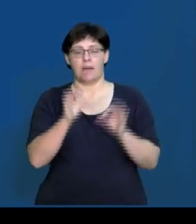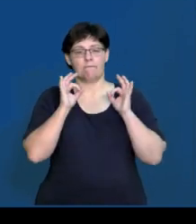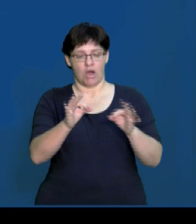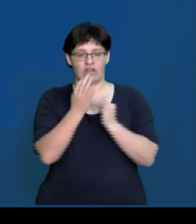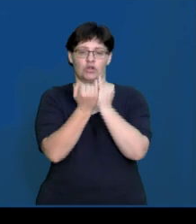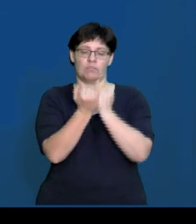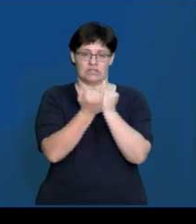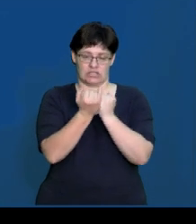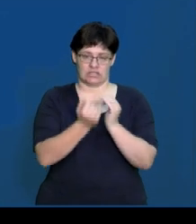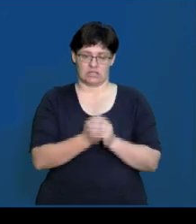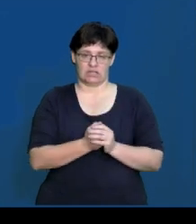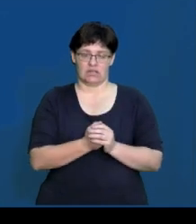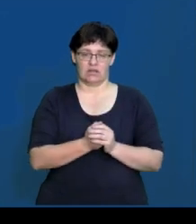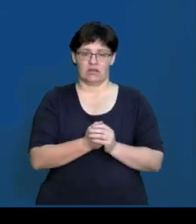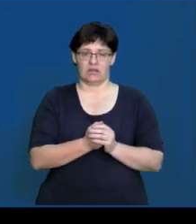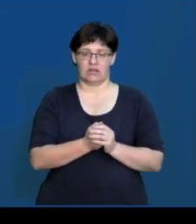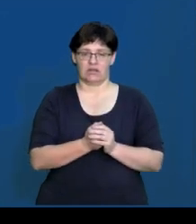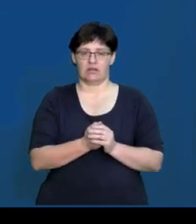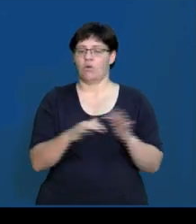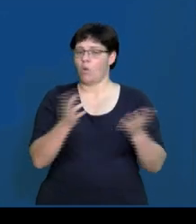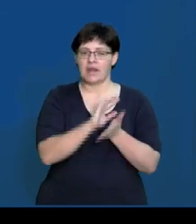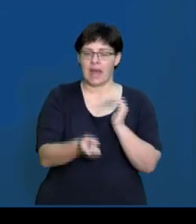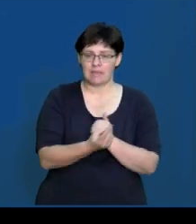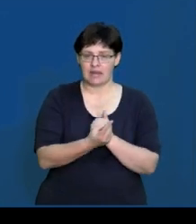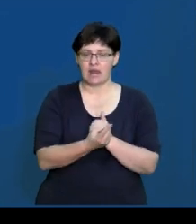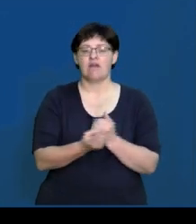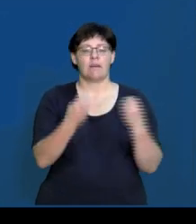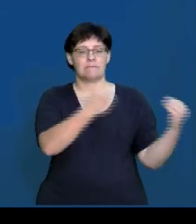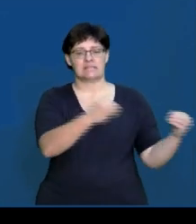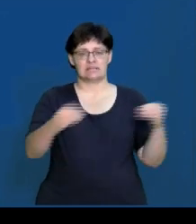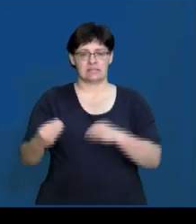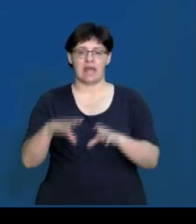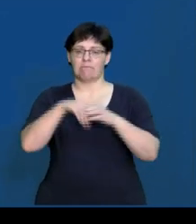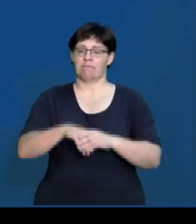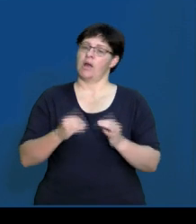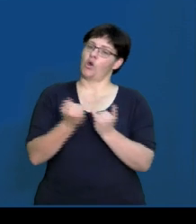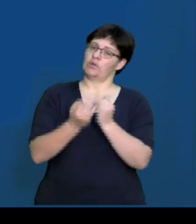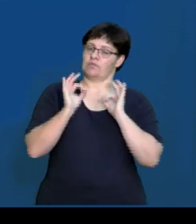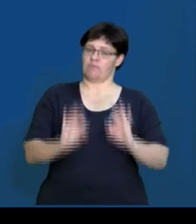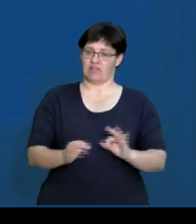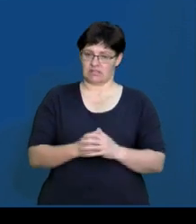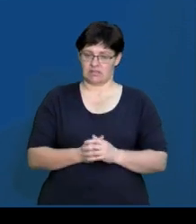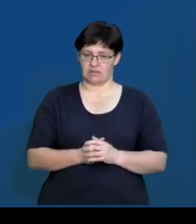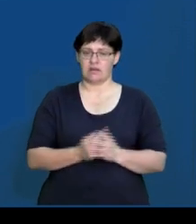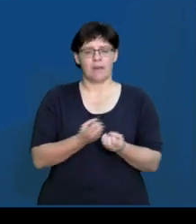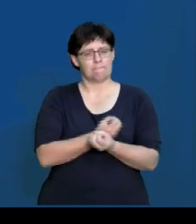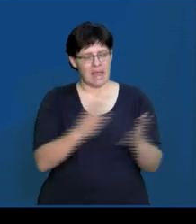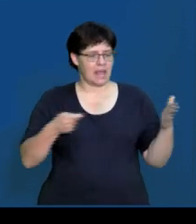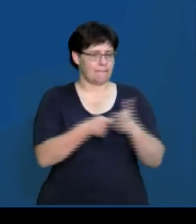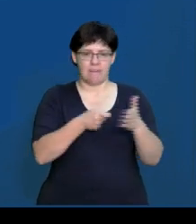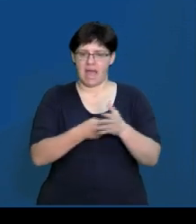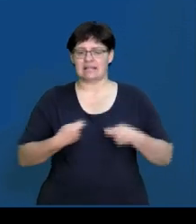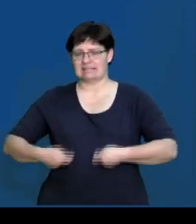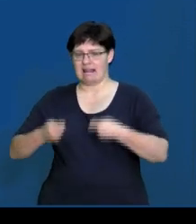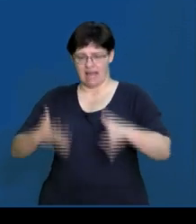will tackle the perfect competition, right? What happens in terms of number of businesses in a perfect competition? There is